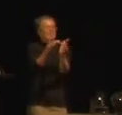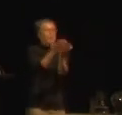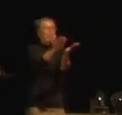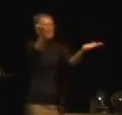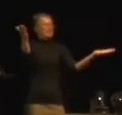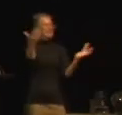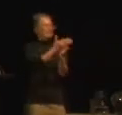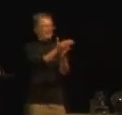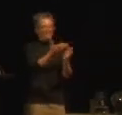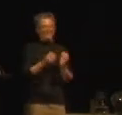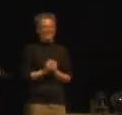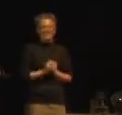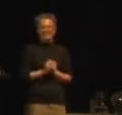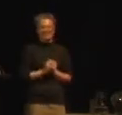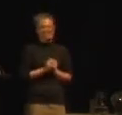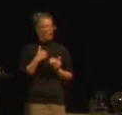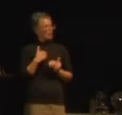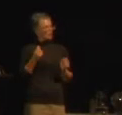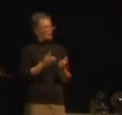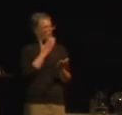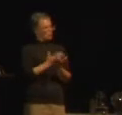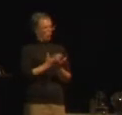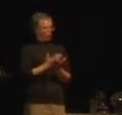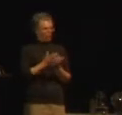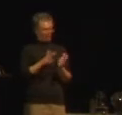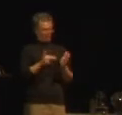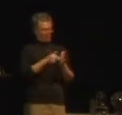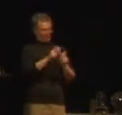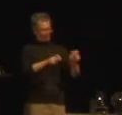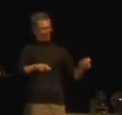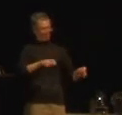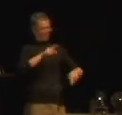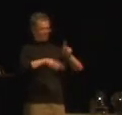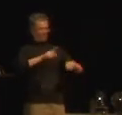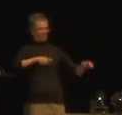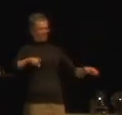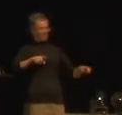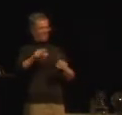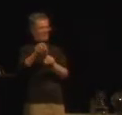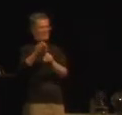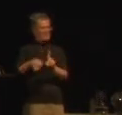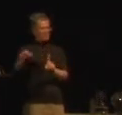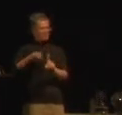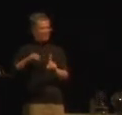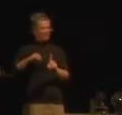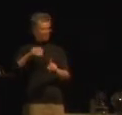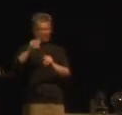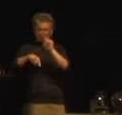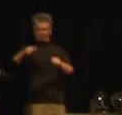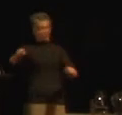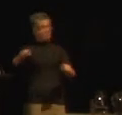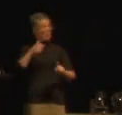our collections to matter, they need to reflect the diversity of the people of New Zealand and the Pacific and the importance of Māori as tangata